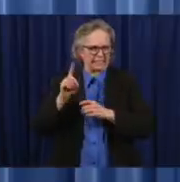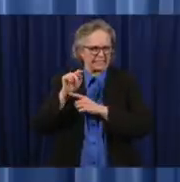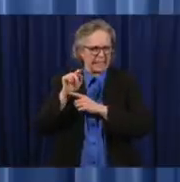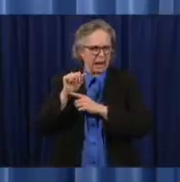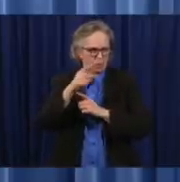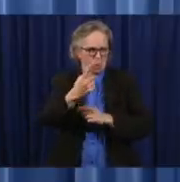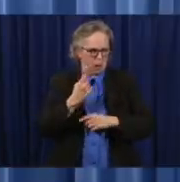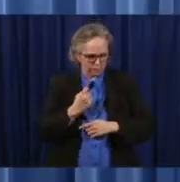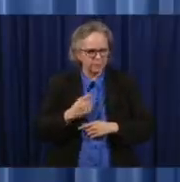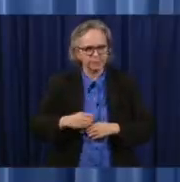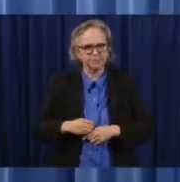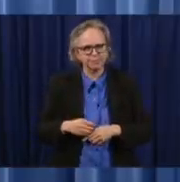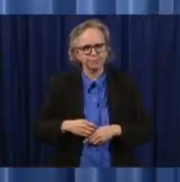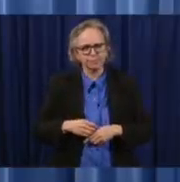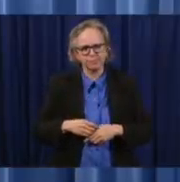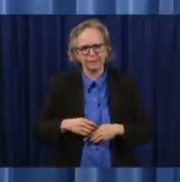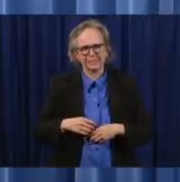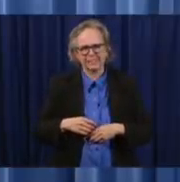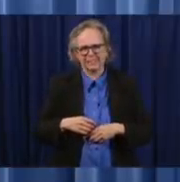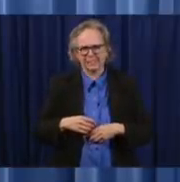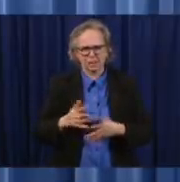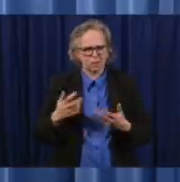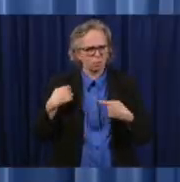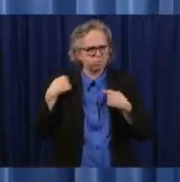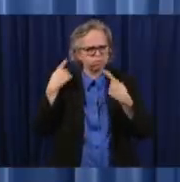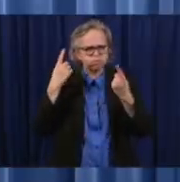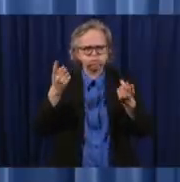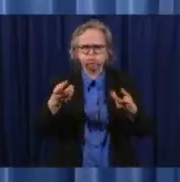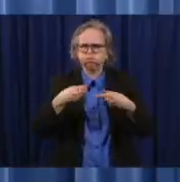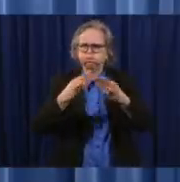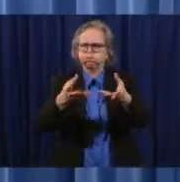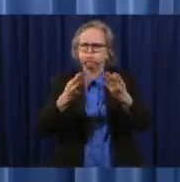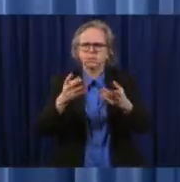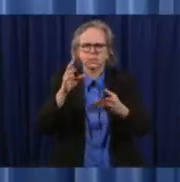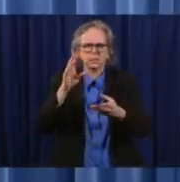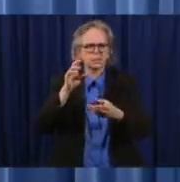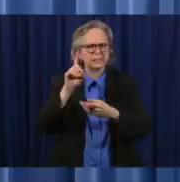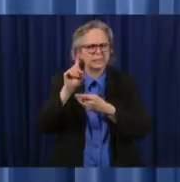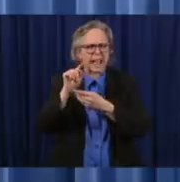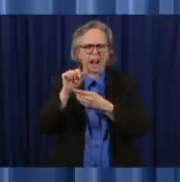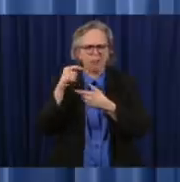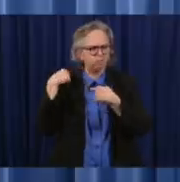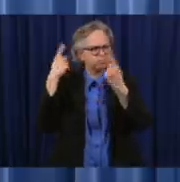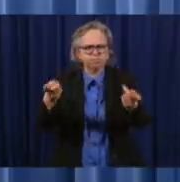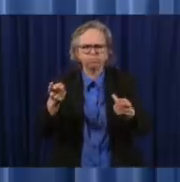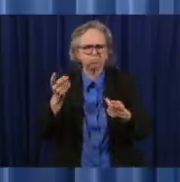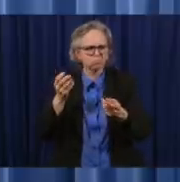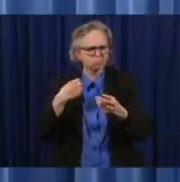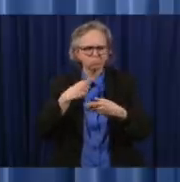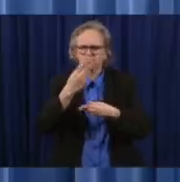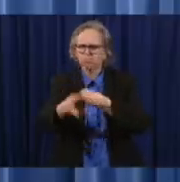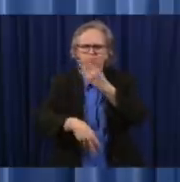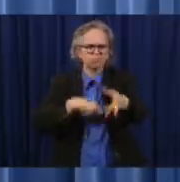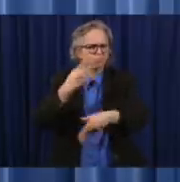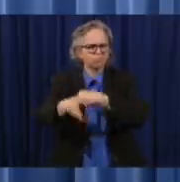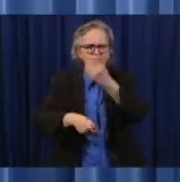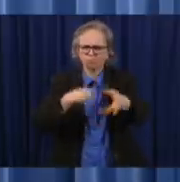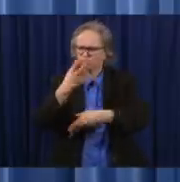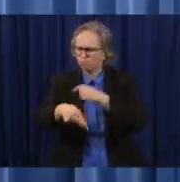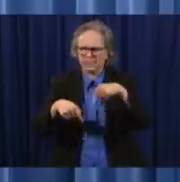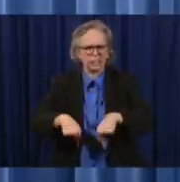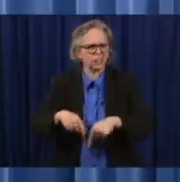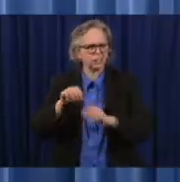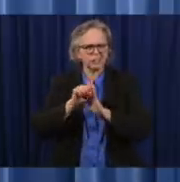we're producing more data than's ever been produced in the history of the state of Ohio, and certainly more than the health department has ever